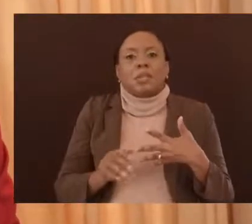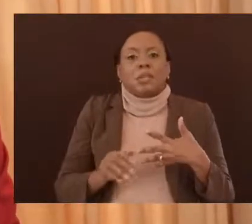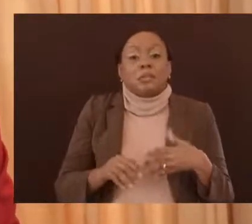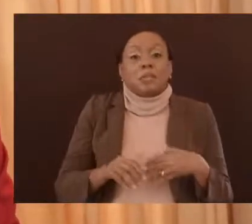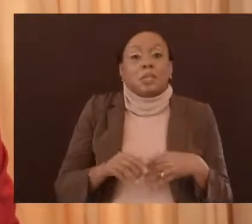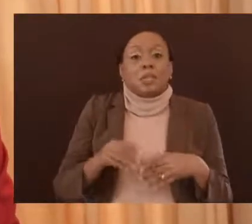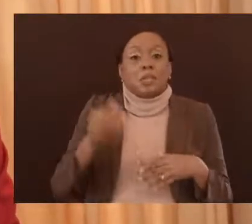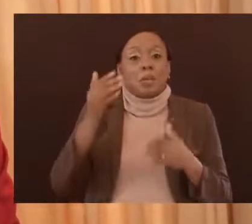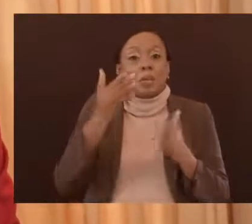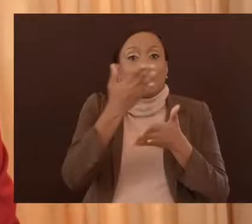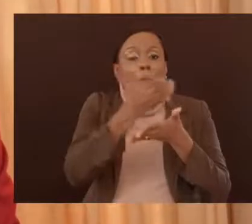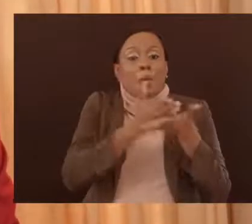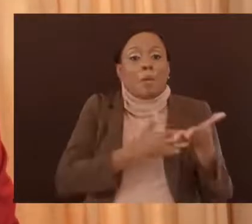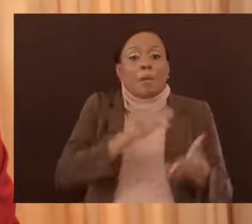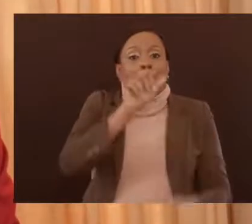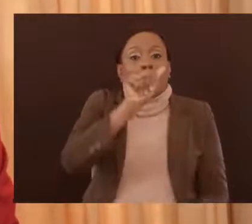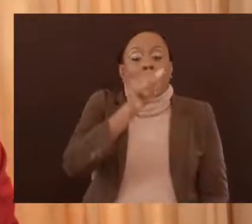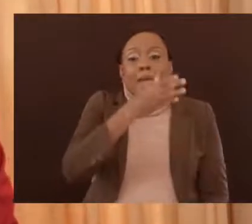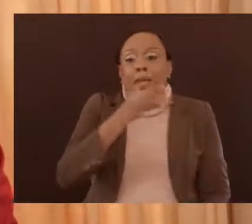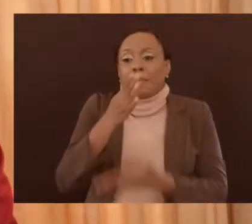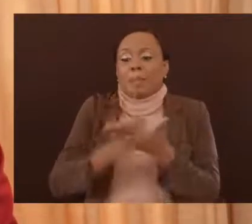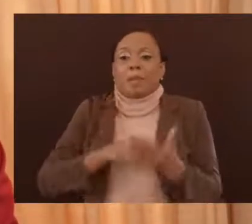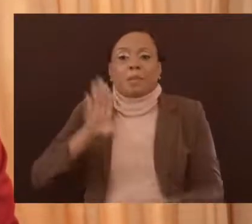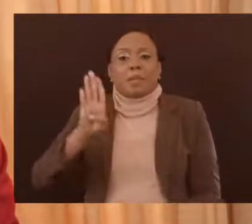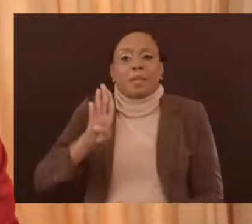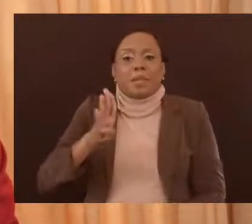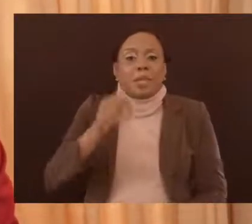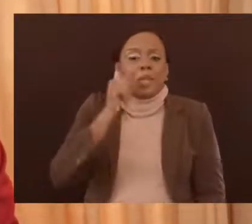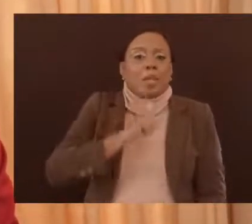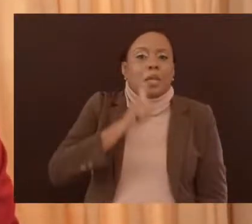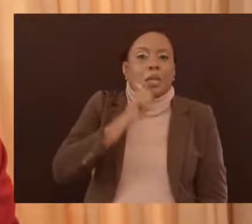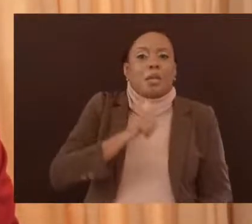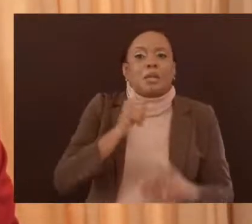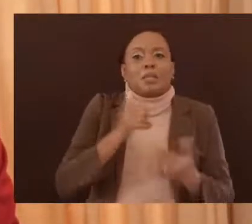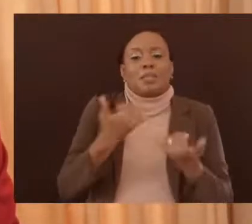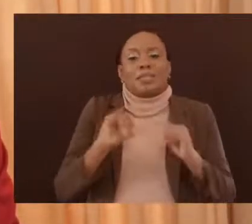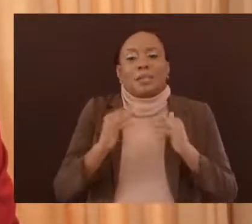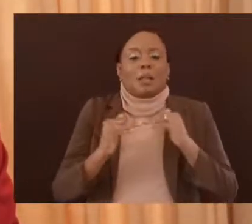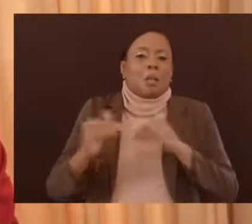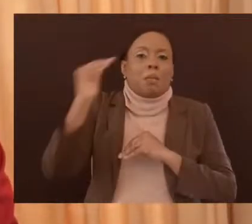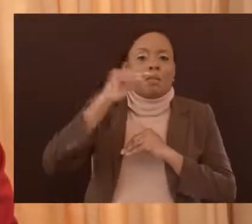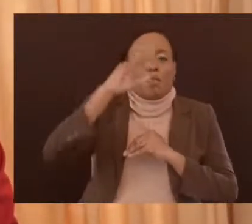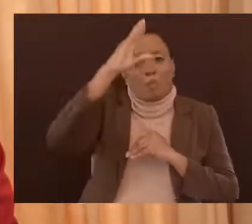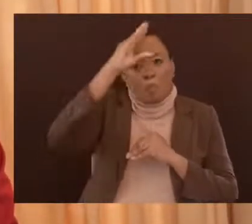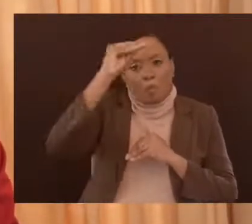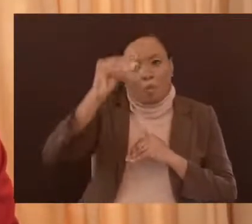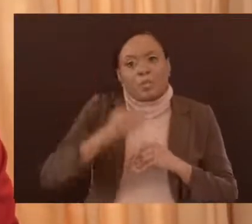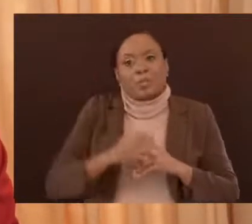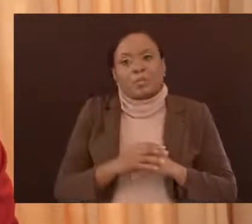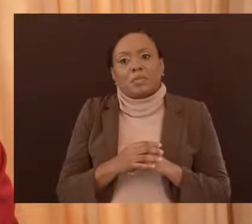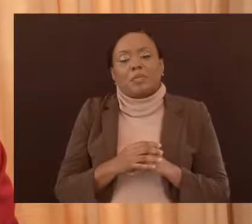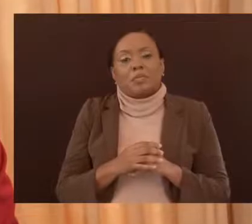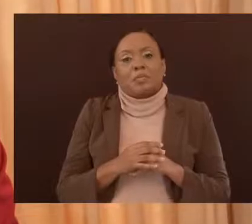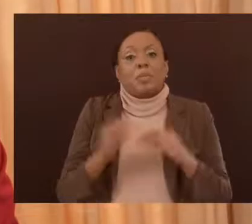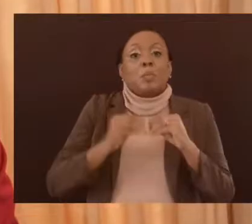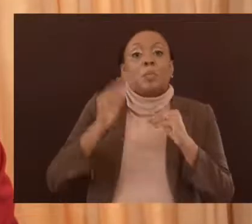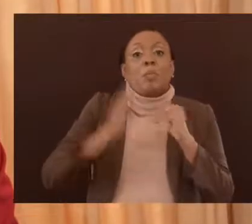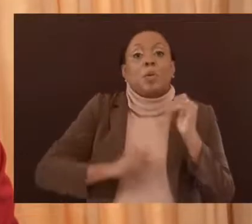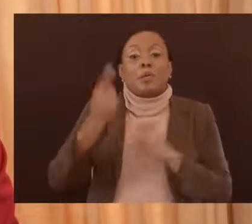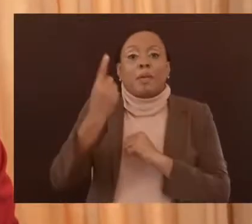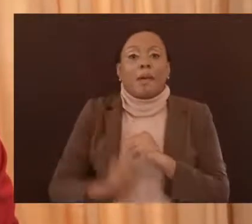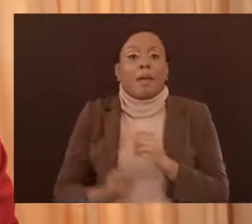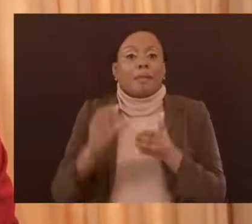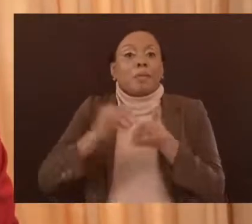female students consistently outperformed their male counterparts during the period under review. More than half of the students continue to